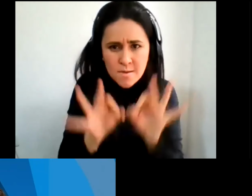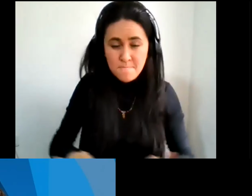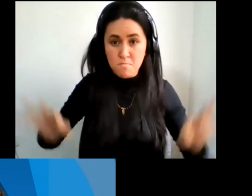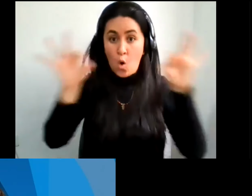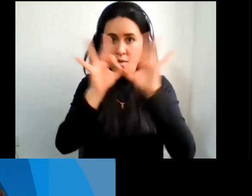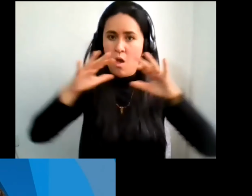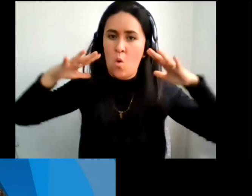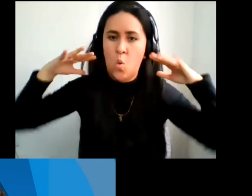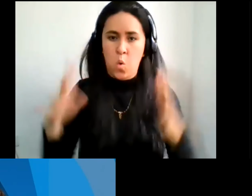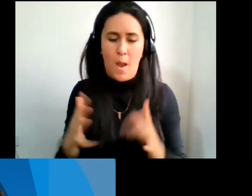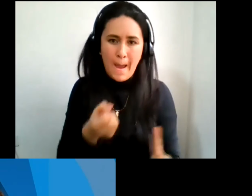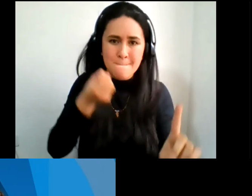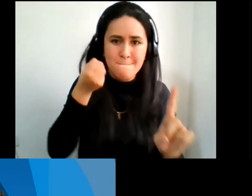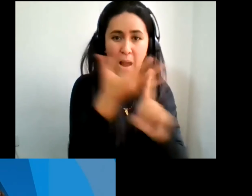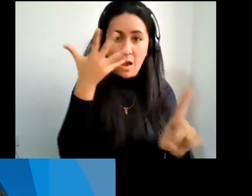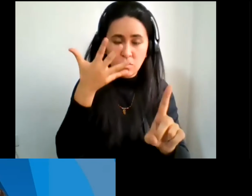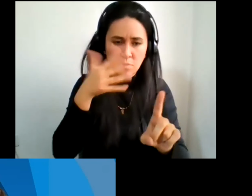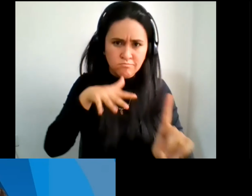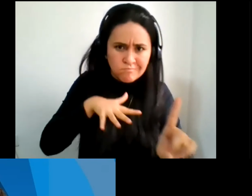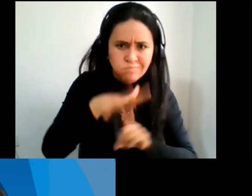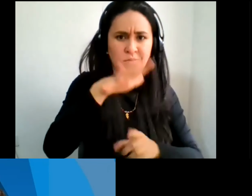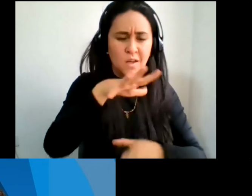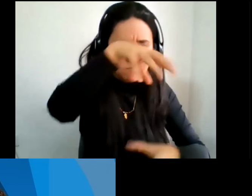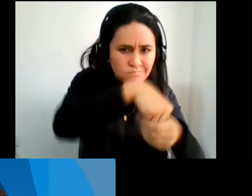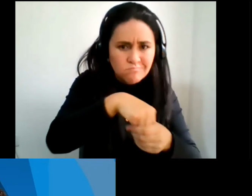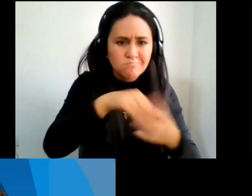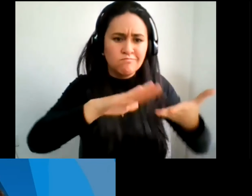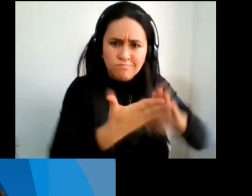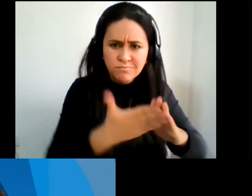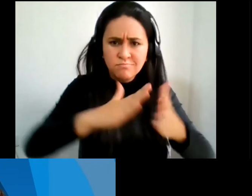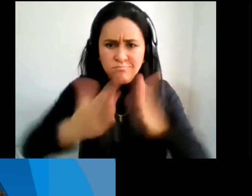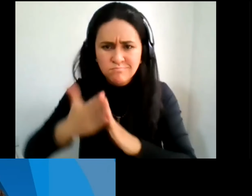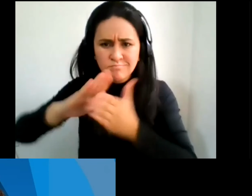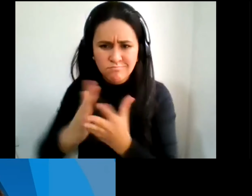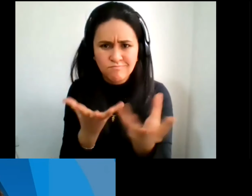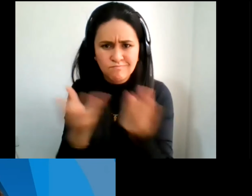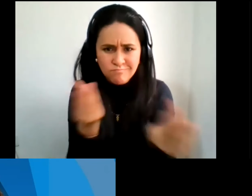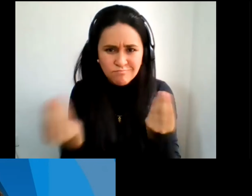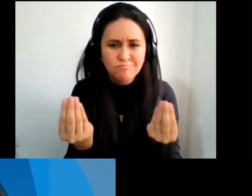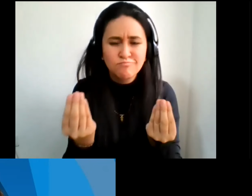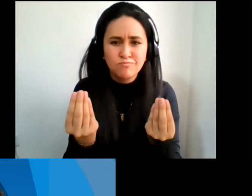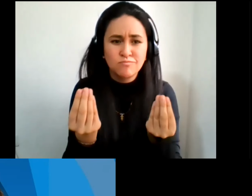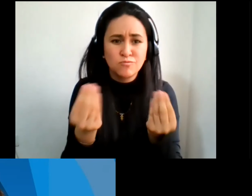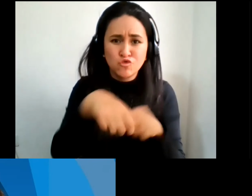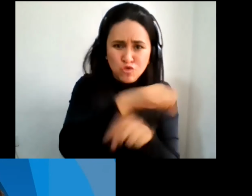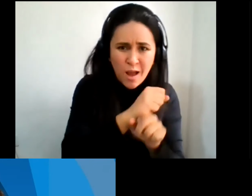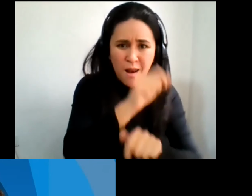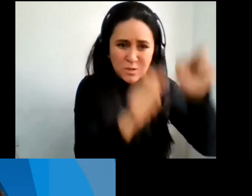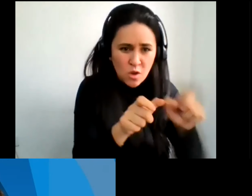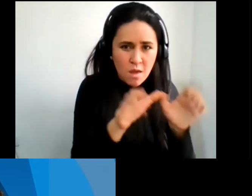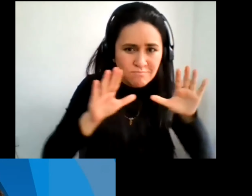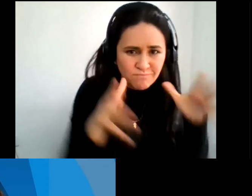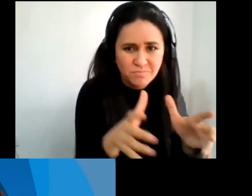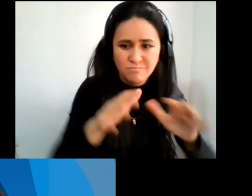impact on the different contexts and the different territories and for the different social